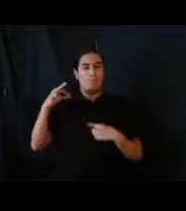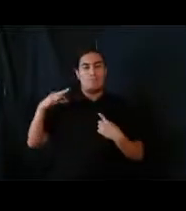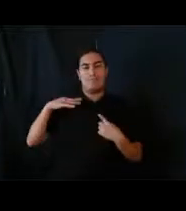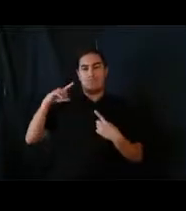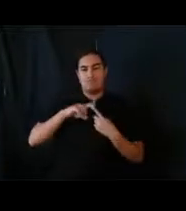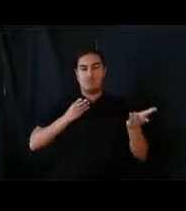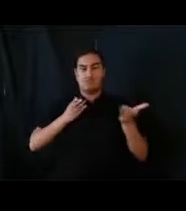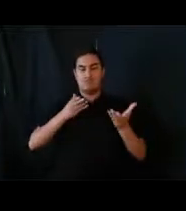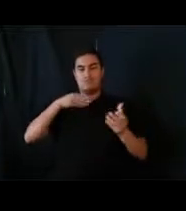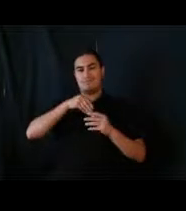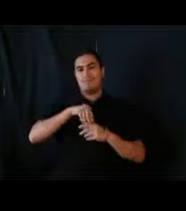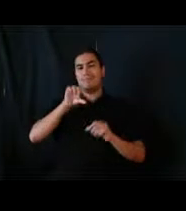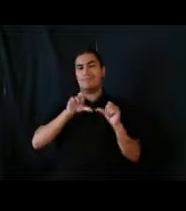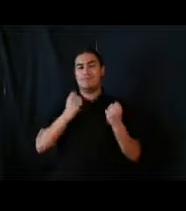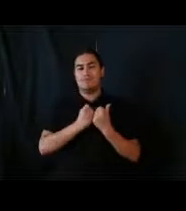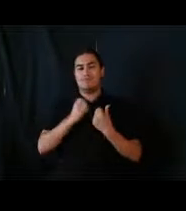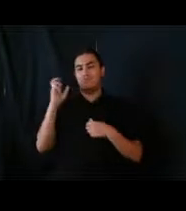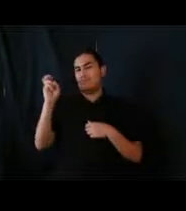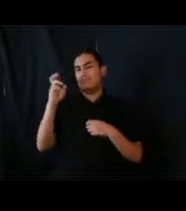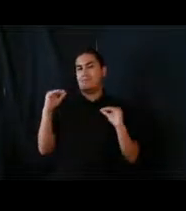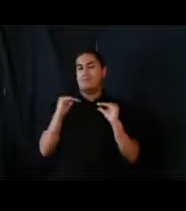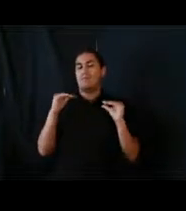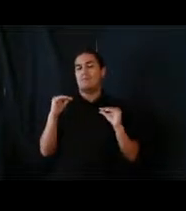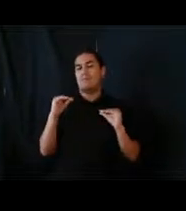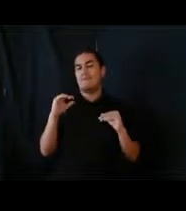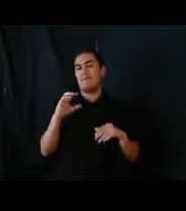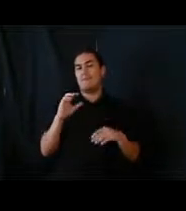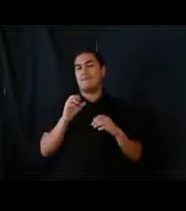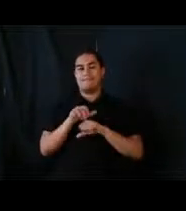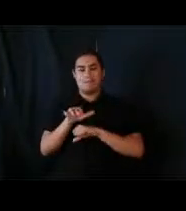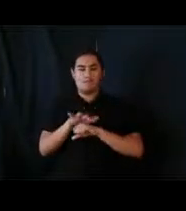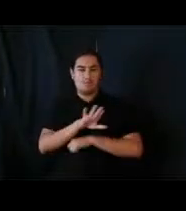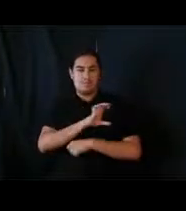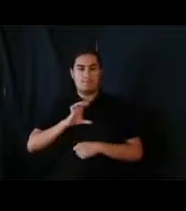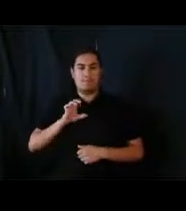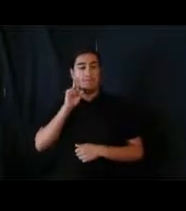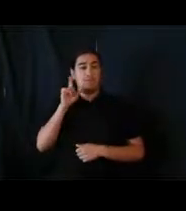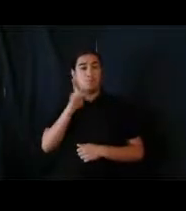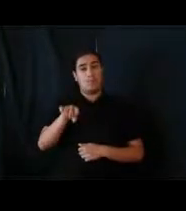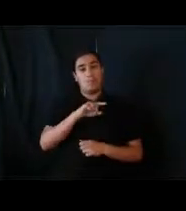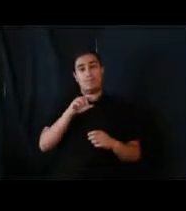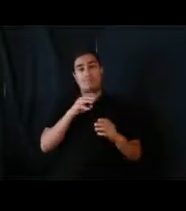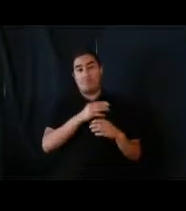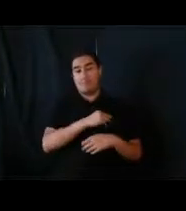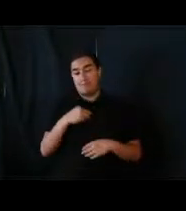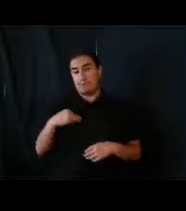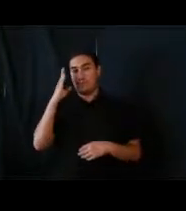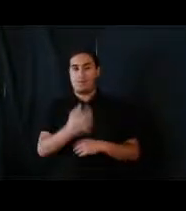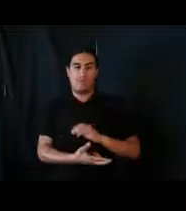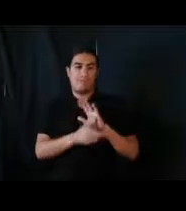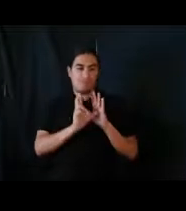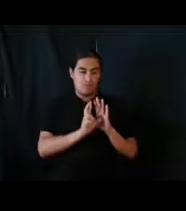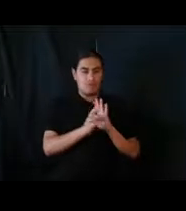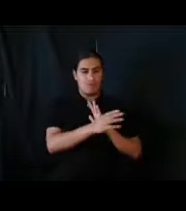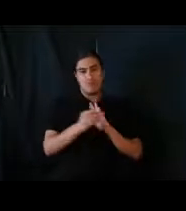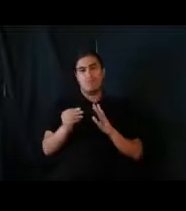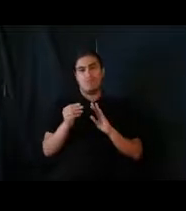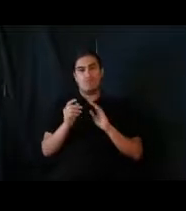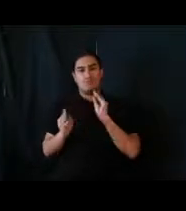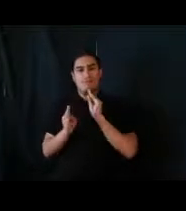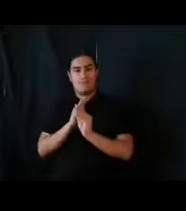serve on the interagency transportation equity advisory committee members of the equity advisory committee will review rev advise